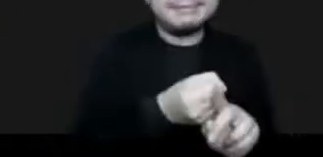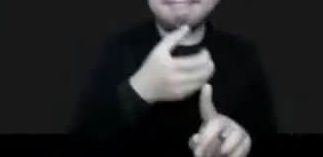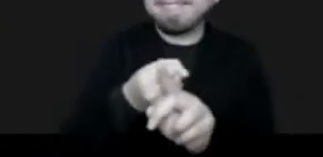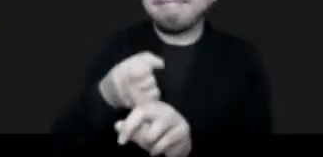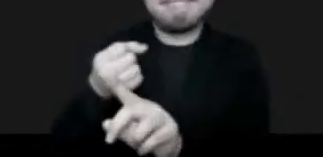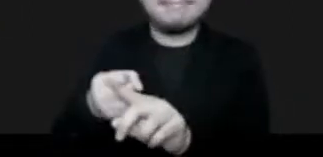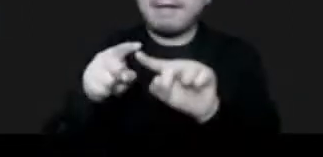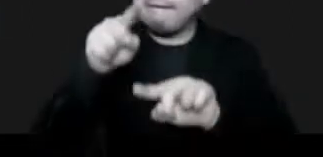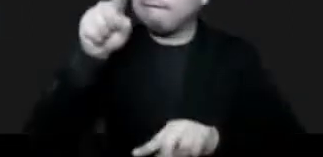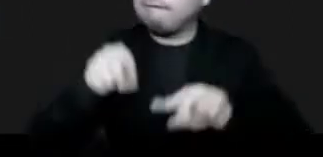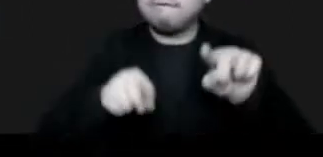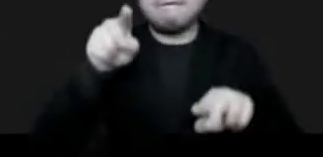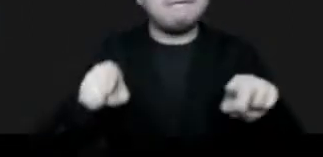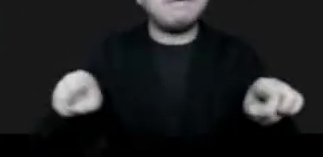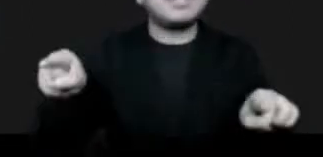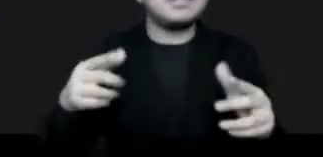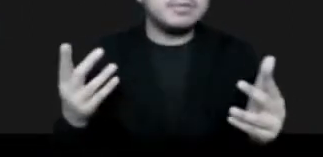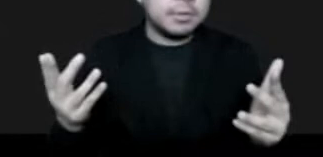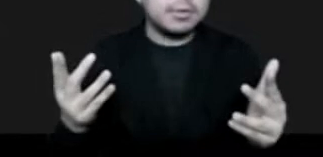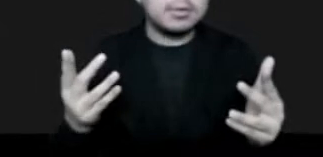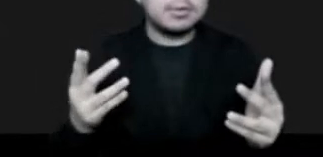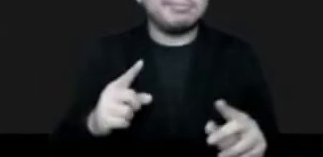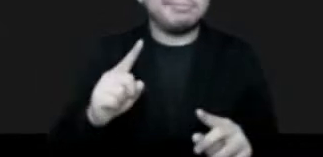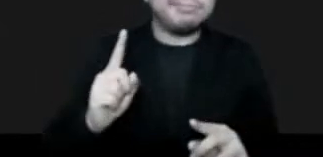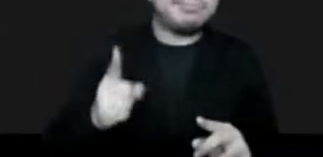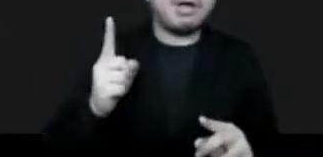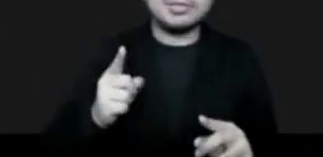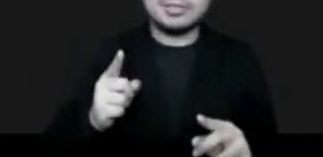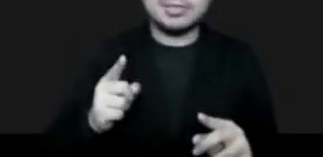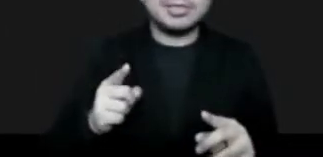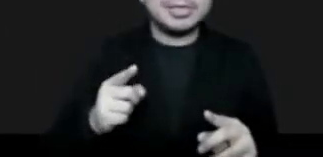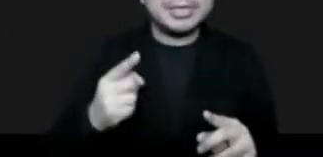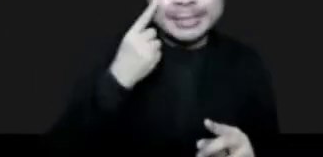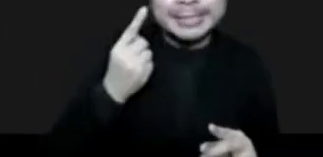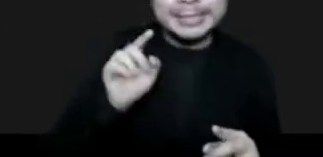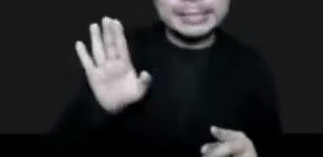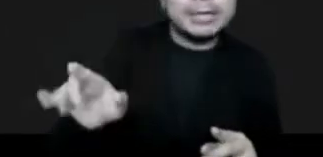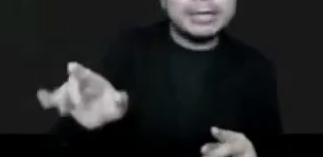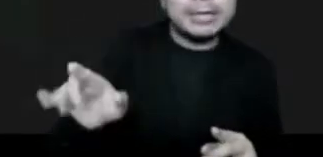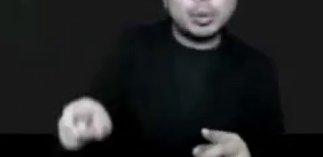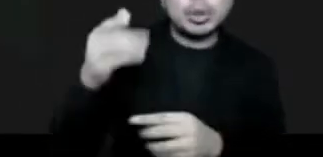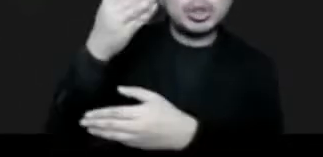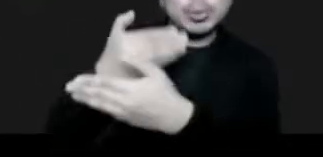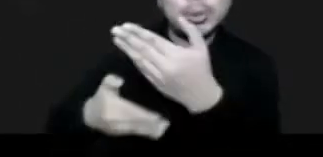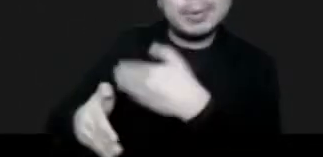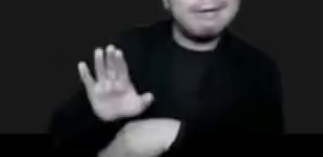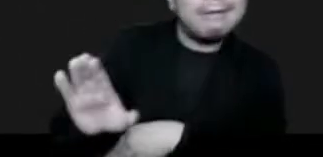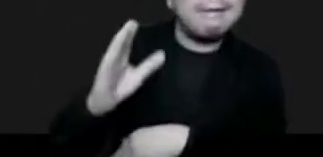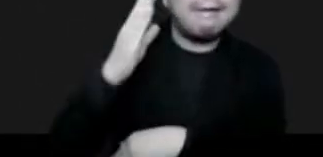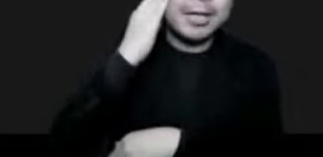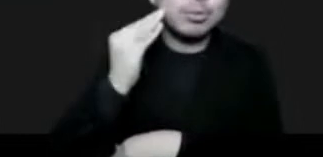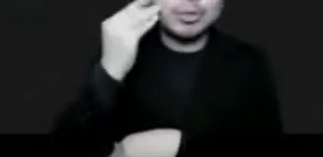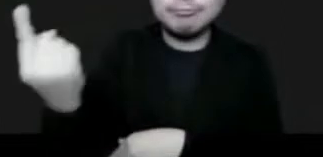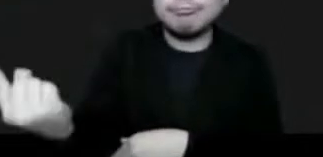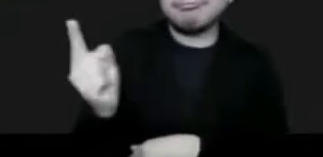important to hear from persons with disabilities directly about their experiences. It is not